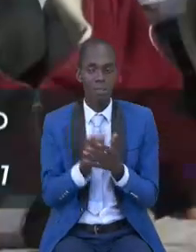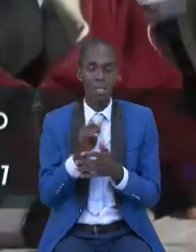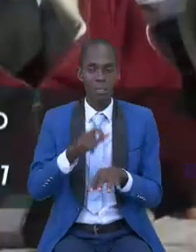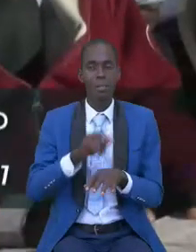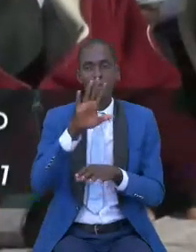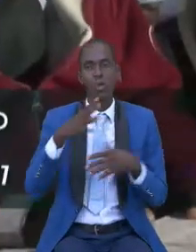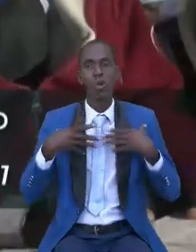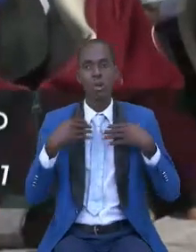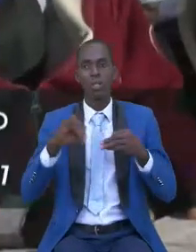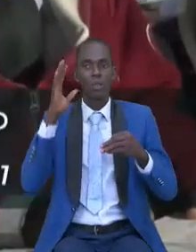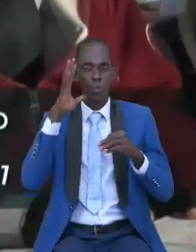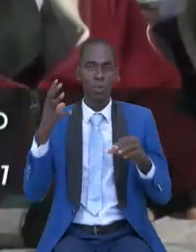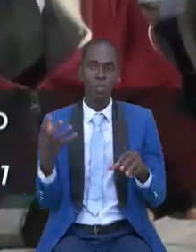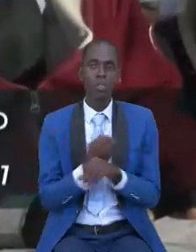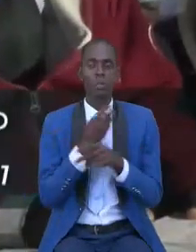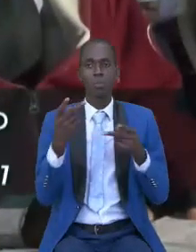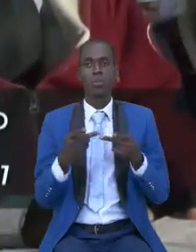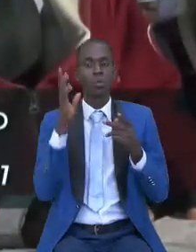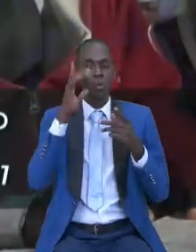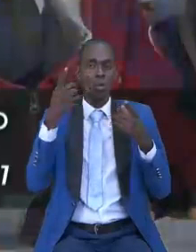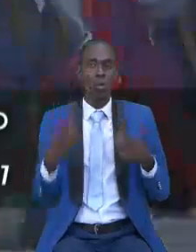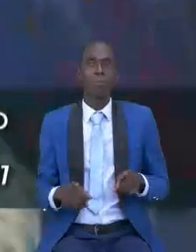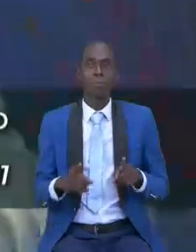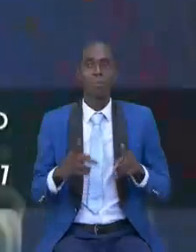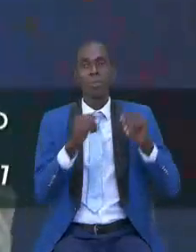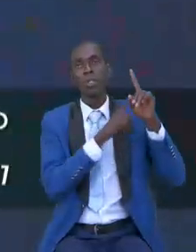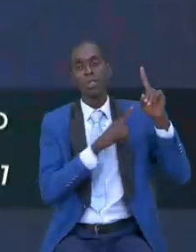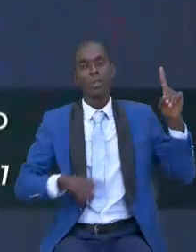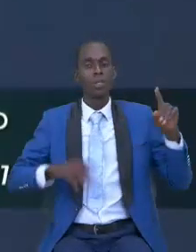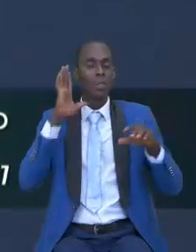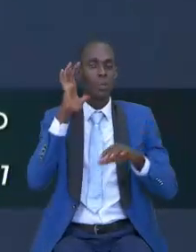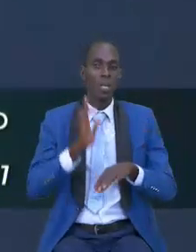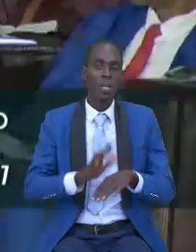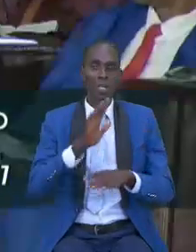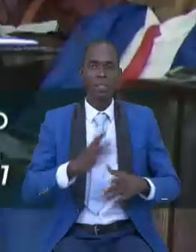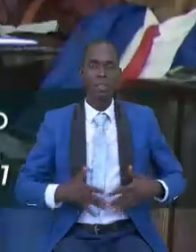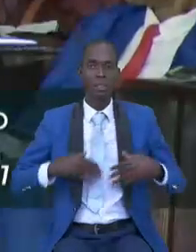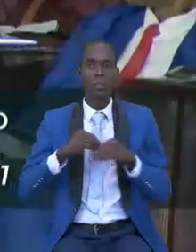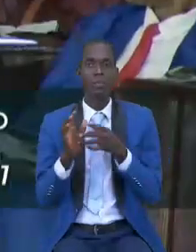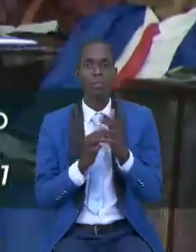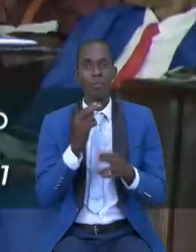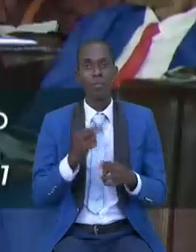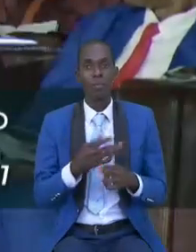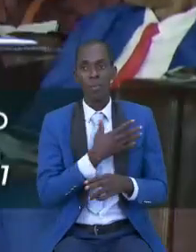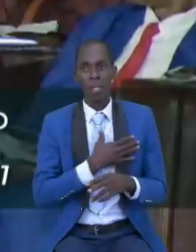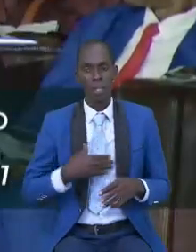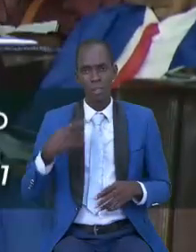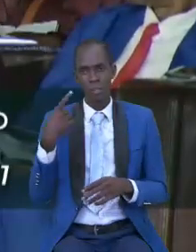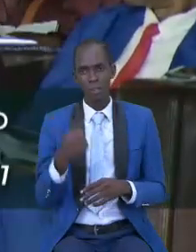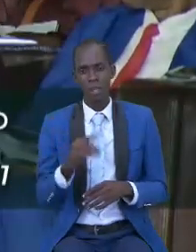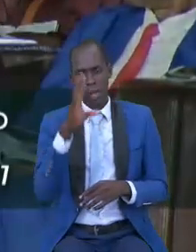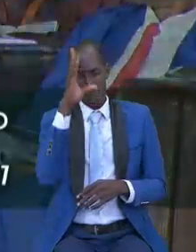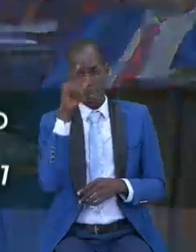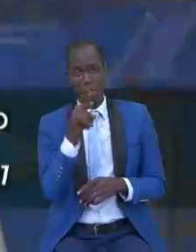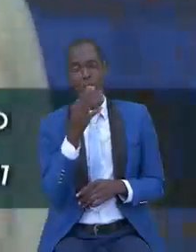take effect. The Lord will touch your life. And the man knew that. And